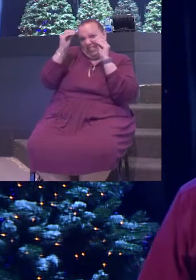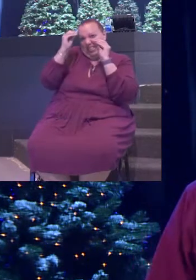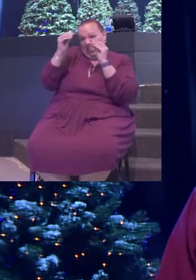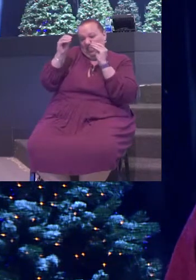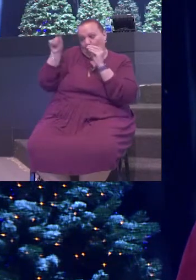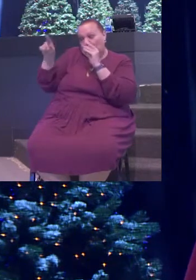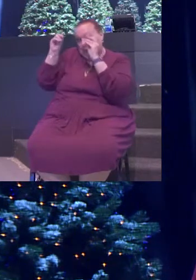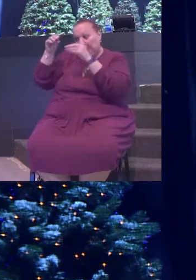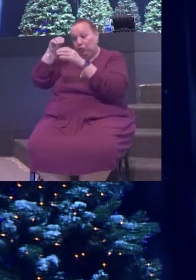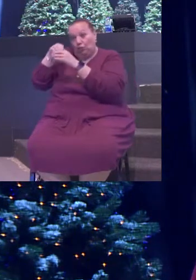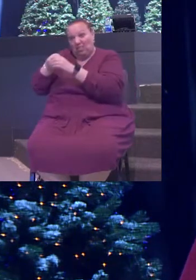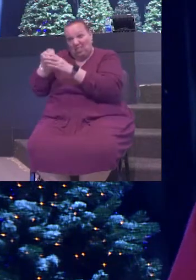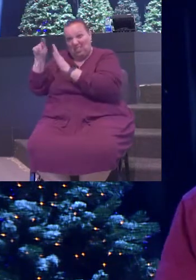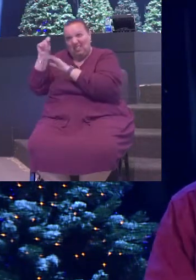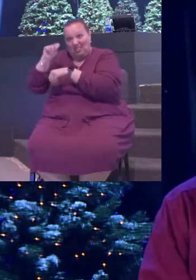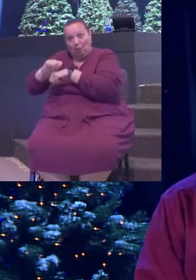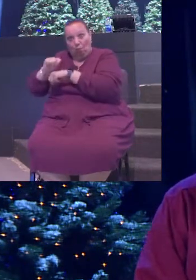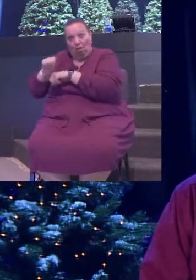teachers in the temple,